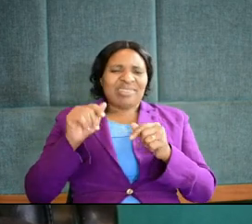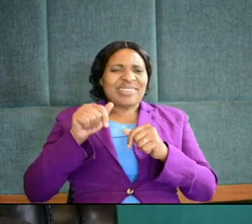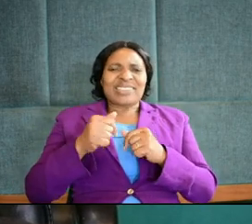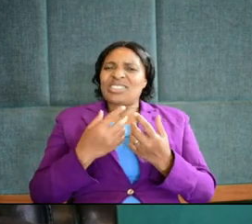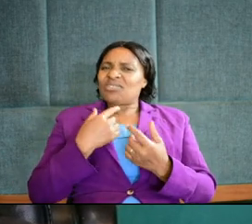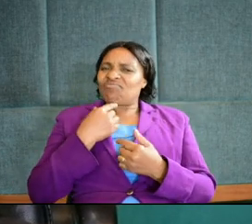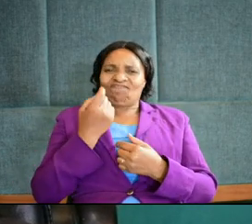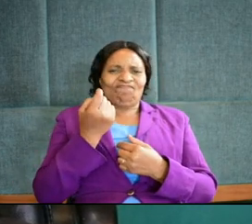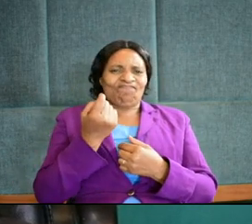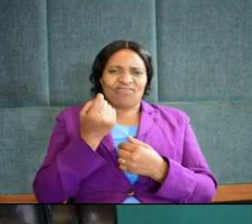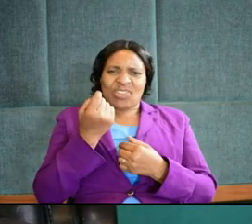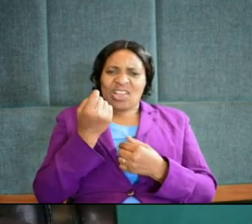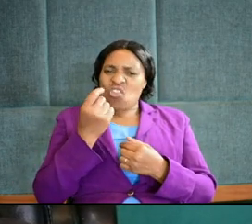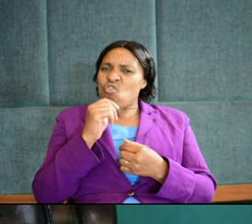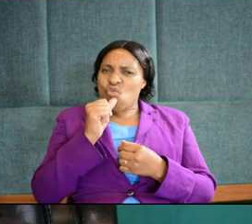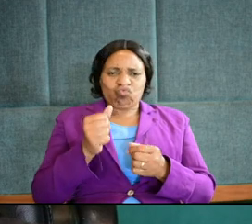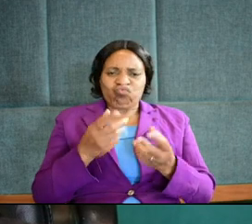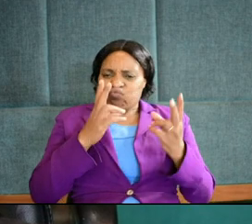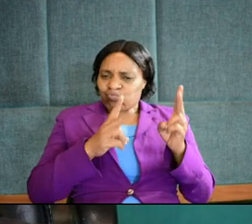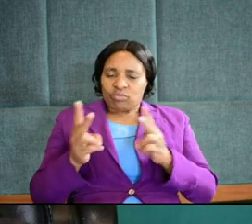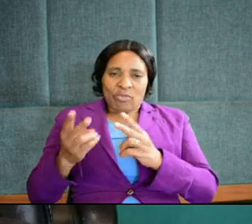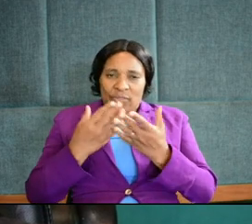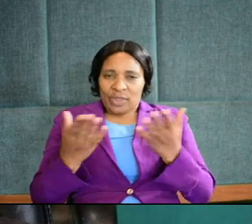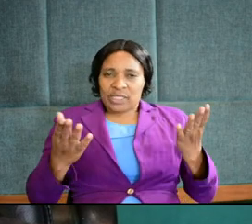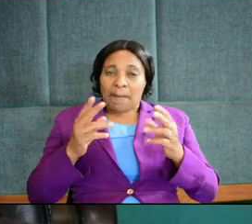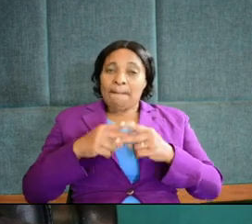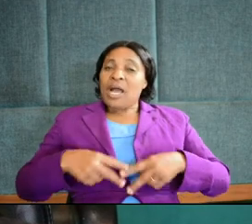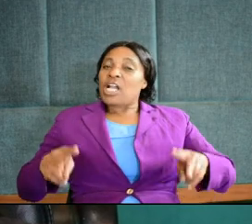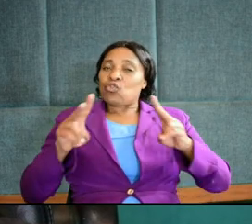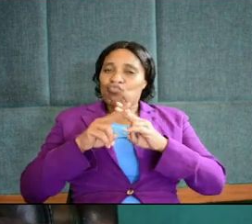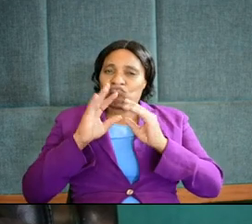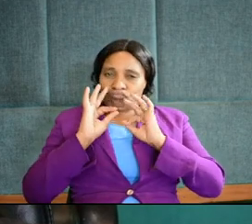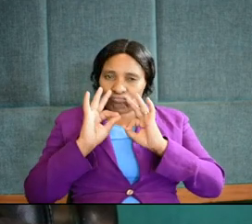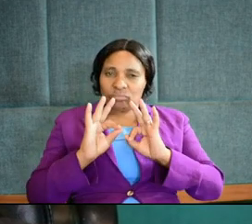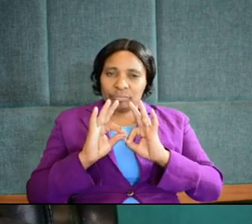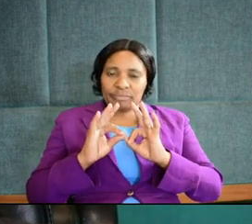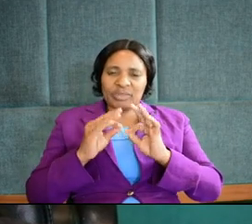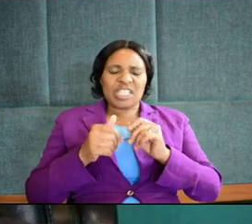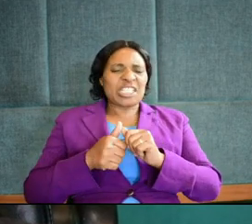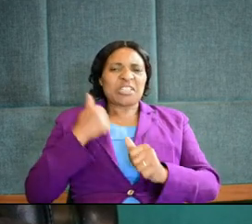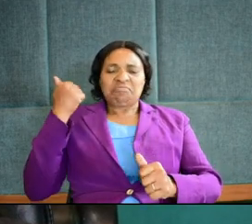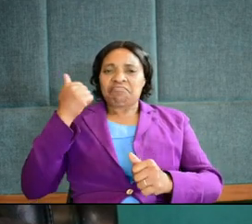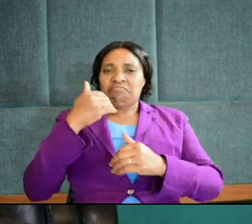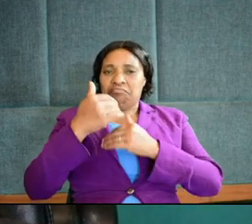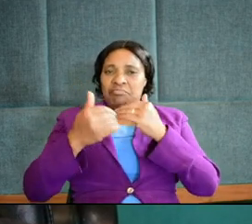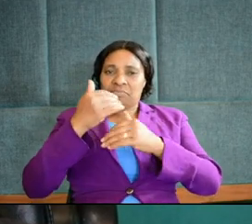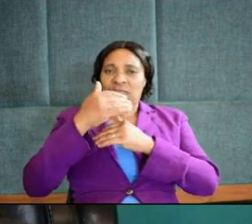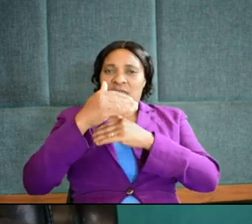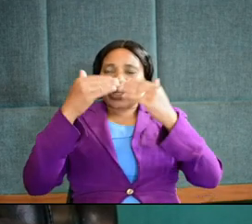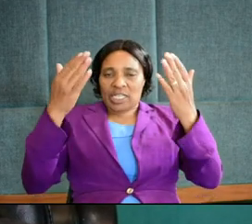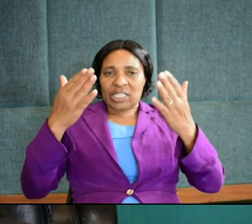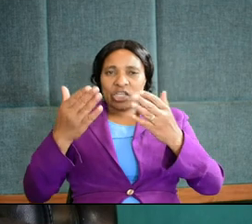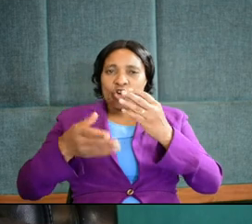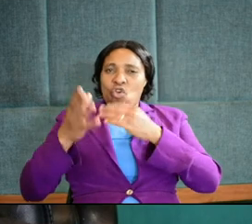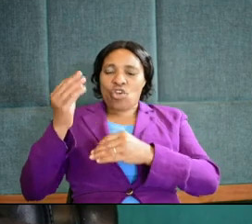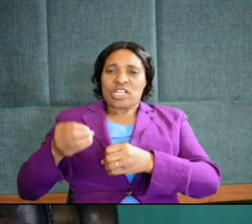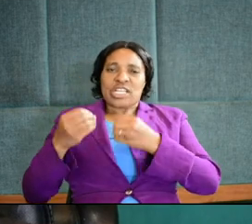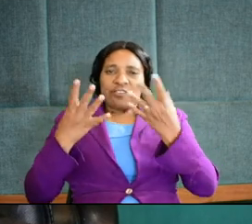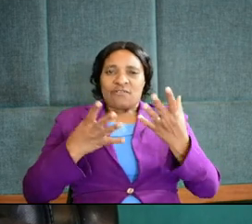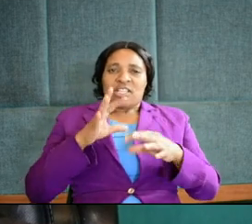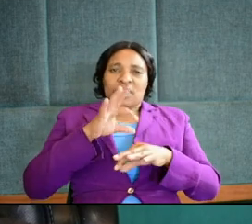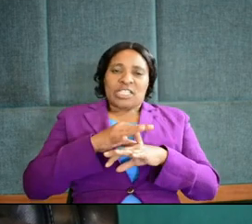things. Mm-hmm. So you should value them. They rejected the bread of heaven, and God gave them the snakes of the